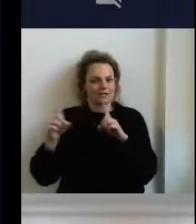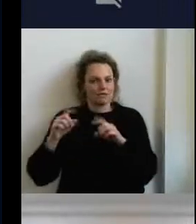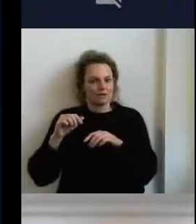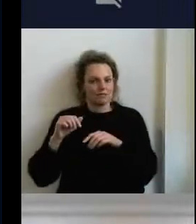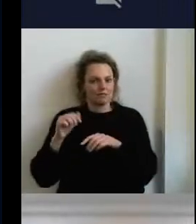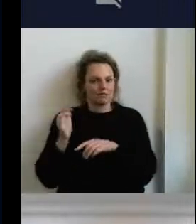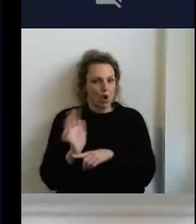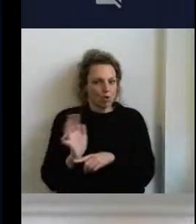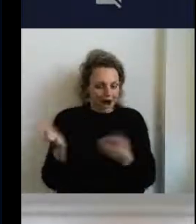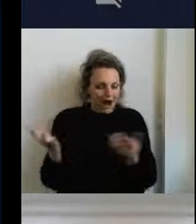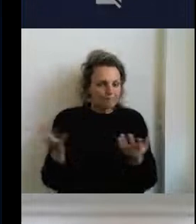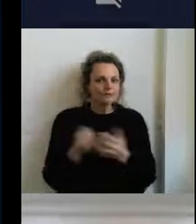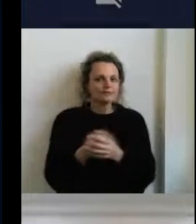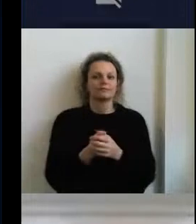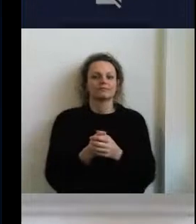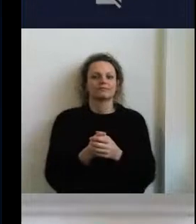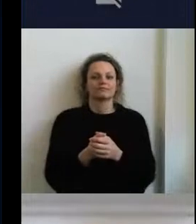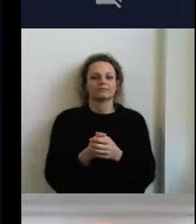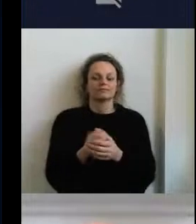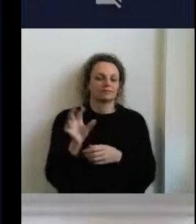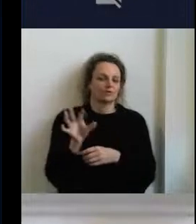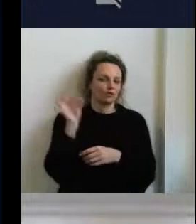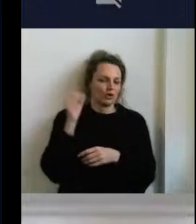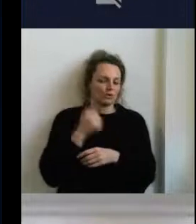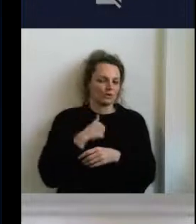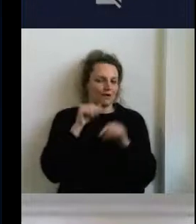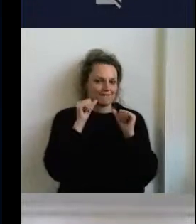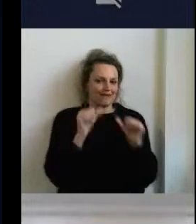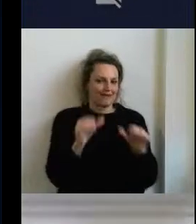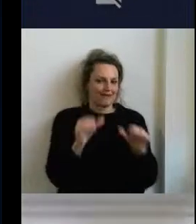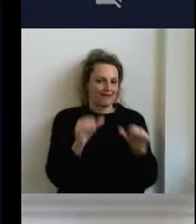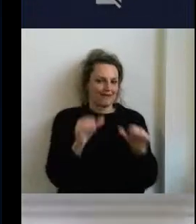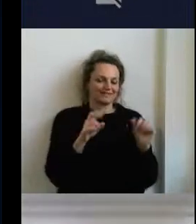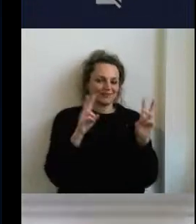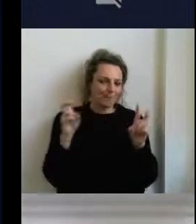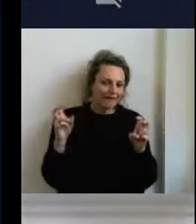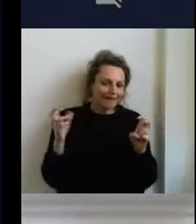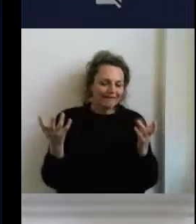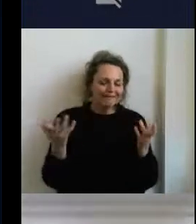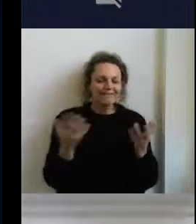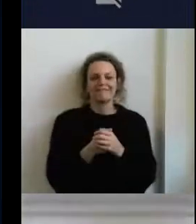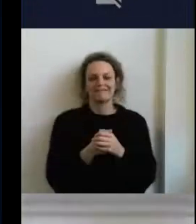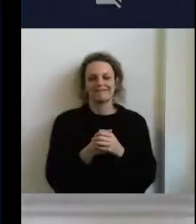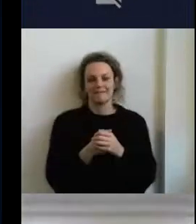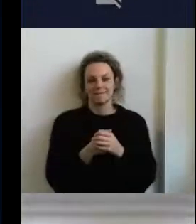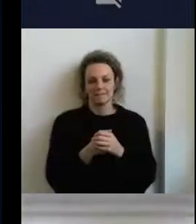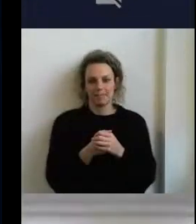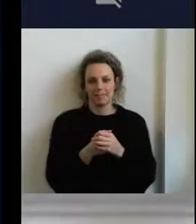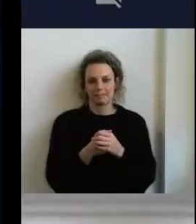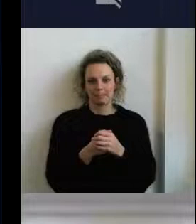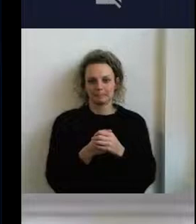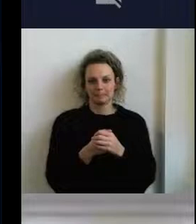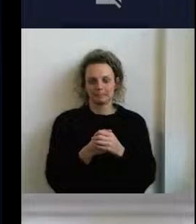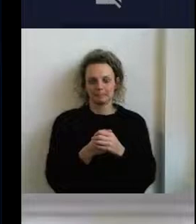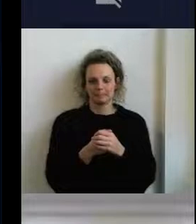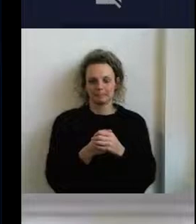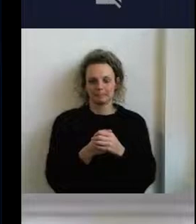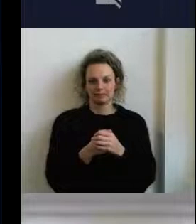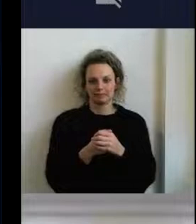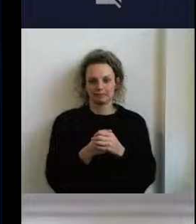topic. Thank you. Well, I did read your keynotes in advance, you see. I love